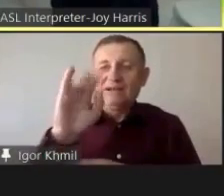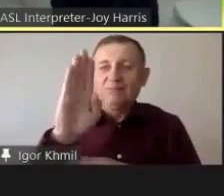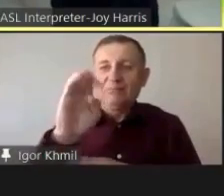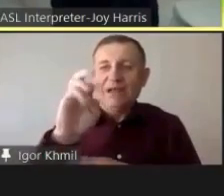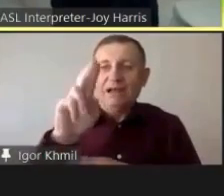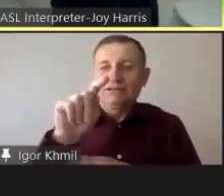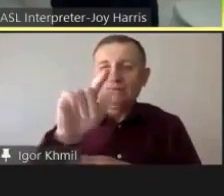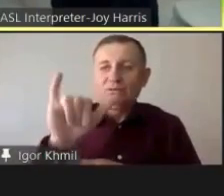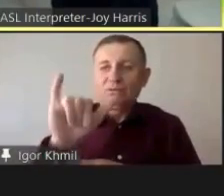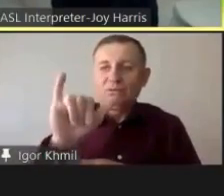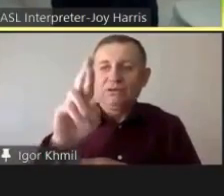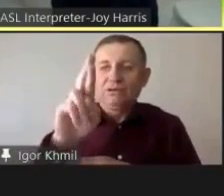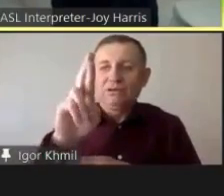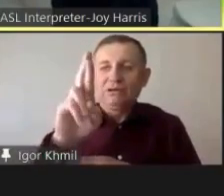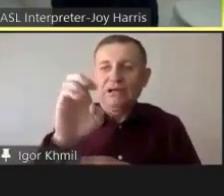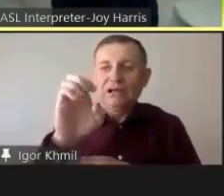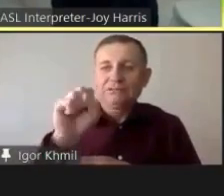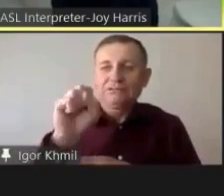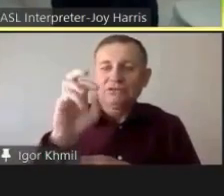And our website is